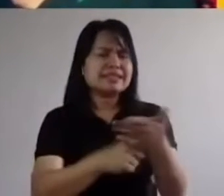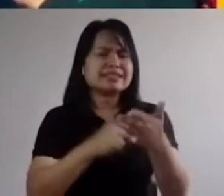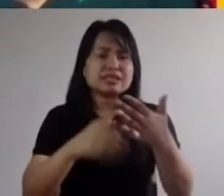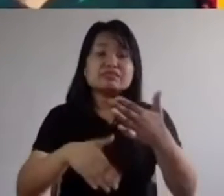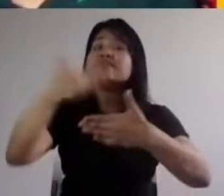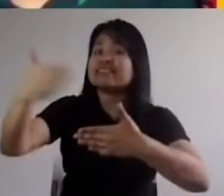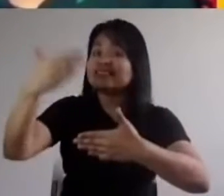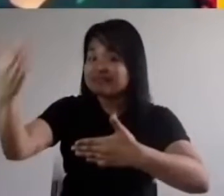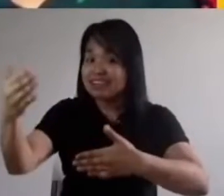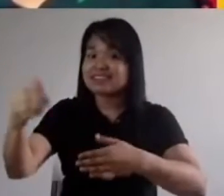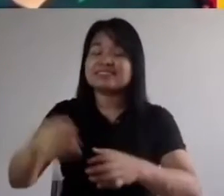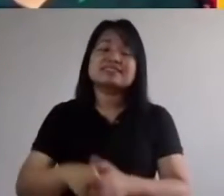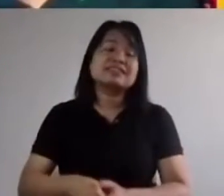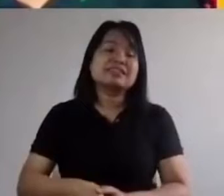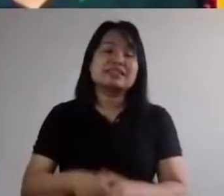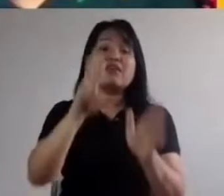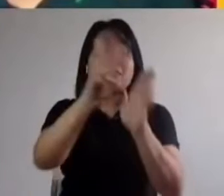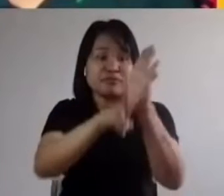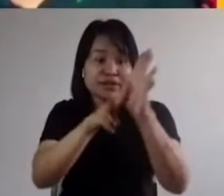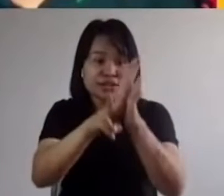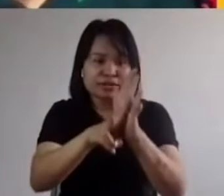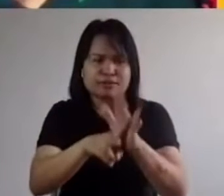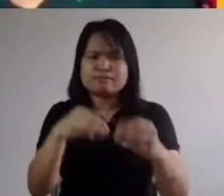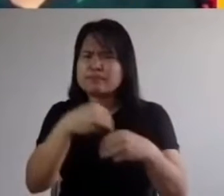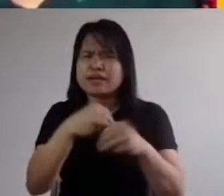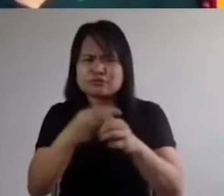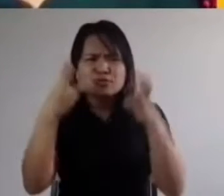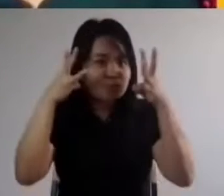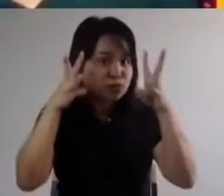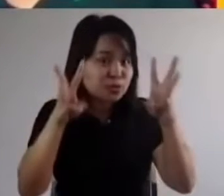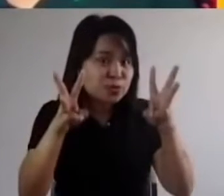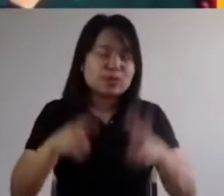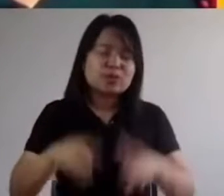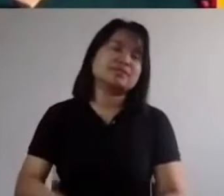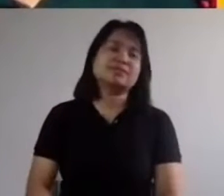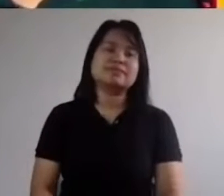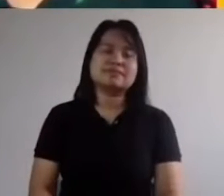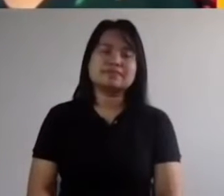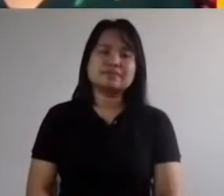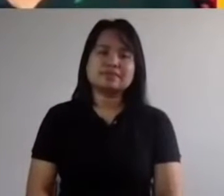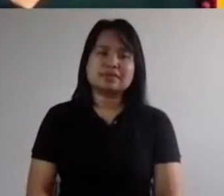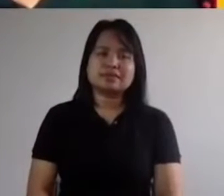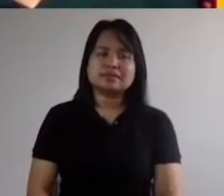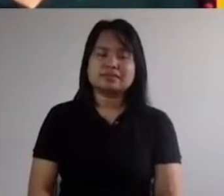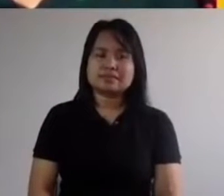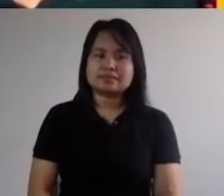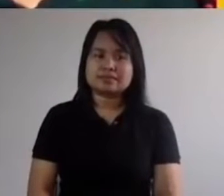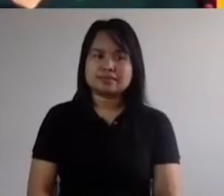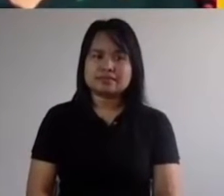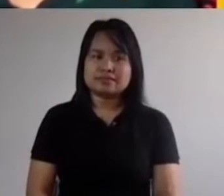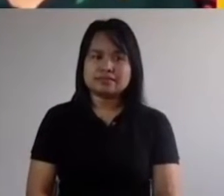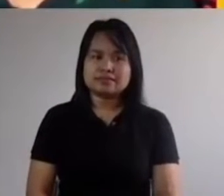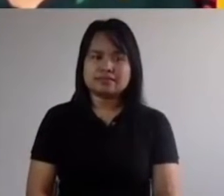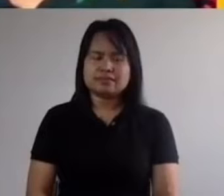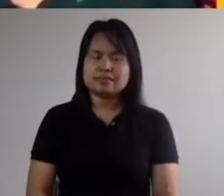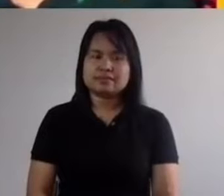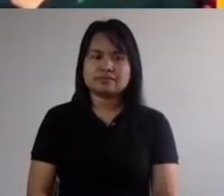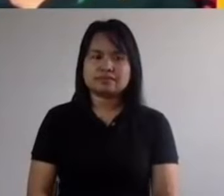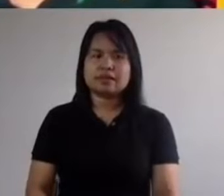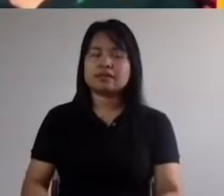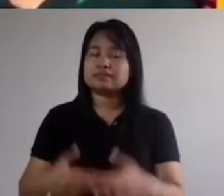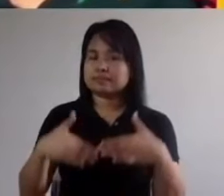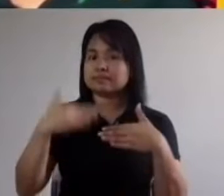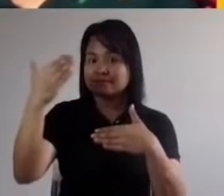make sure to tune in, doon po sa ating mga succeeding episodes. So moving on with